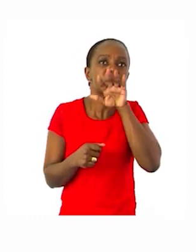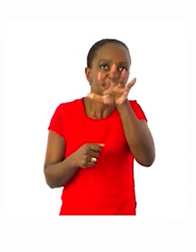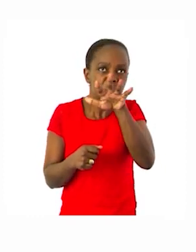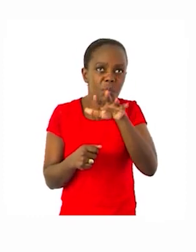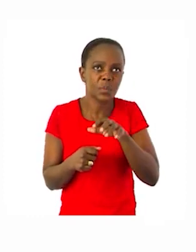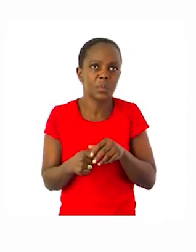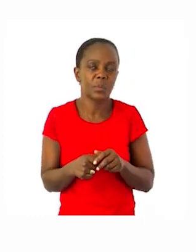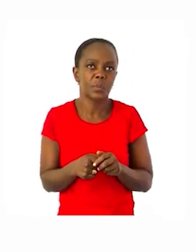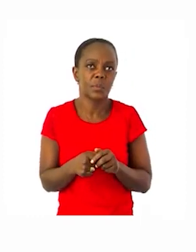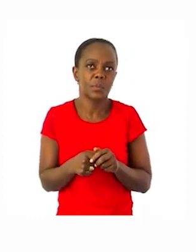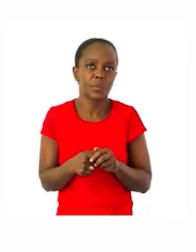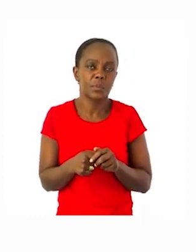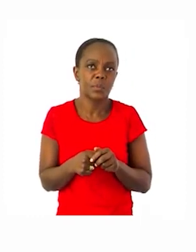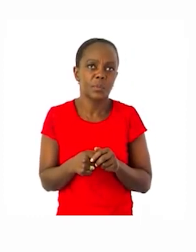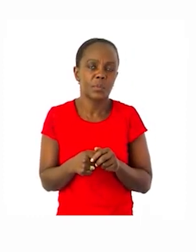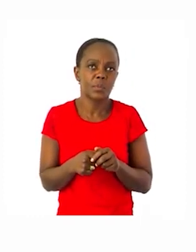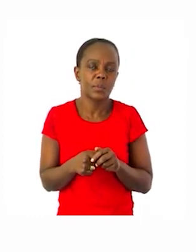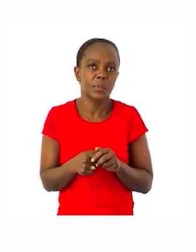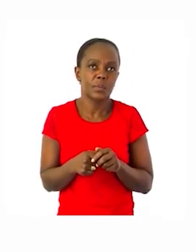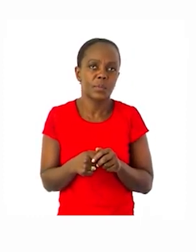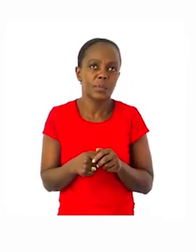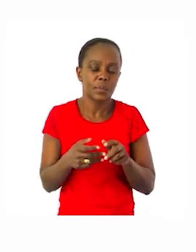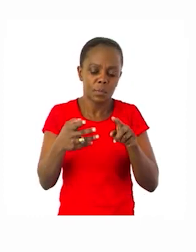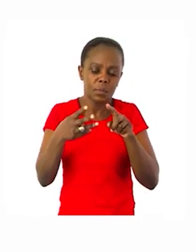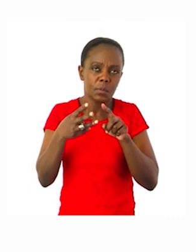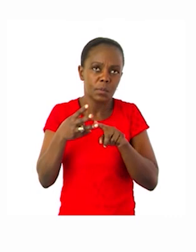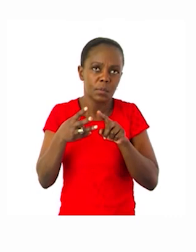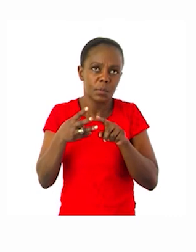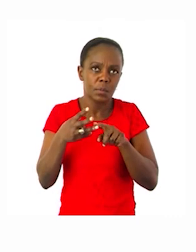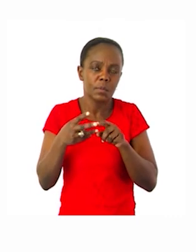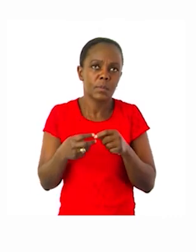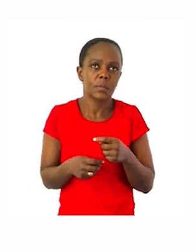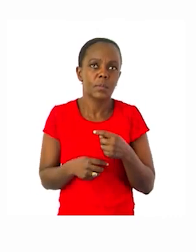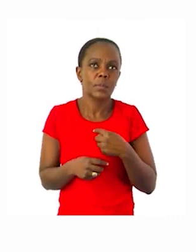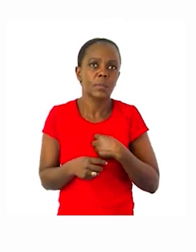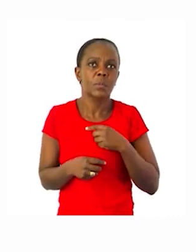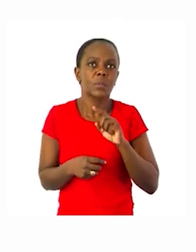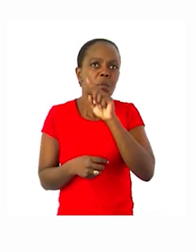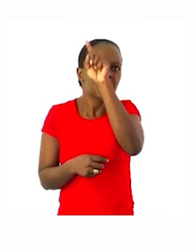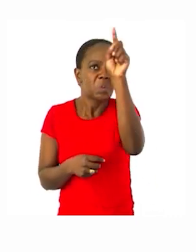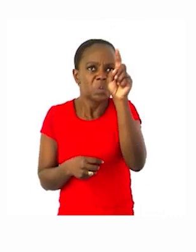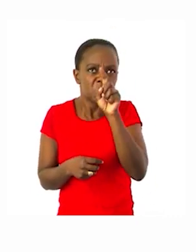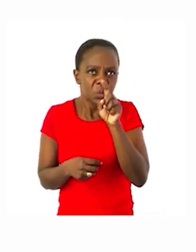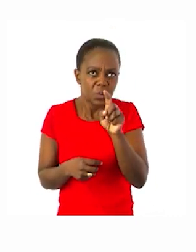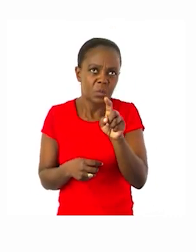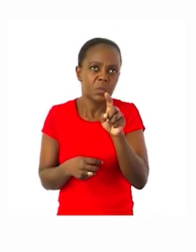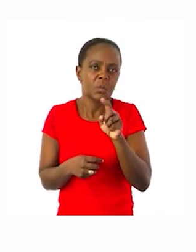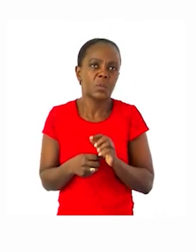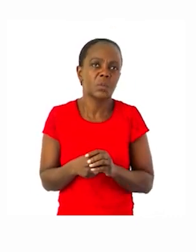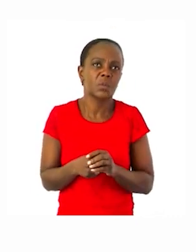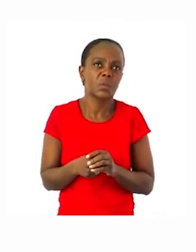an exclamation mark. I am yelling. I am asking. When somebody is